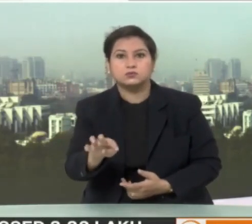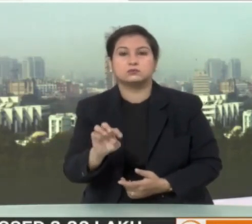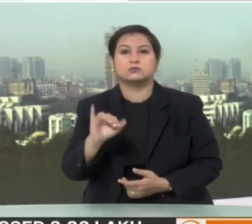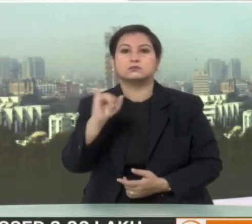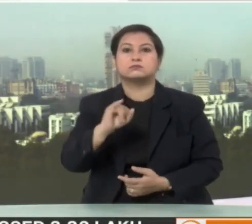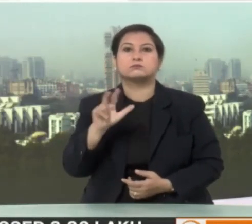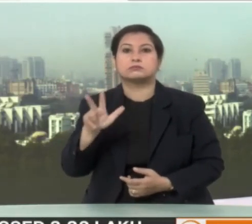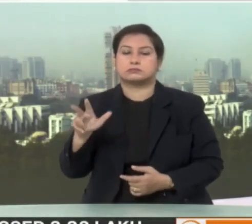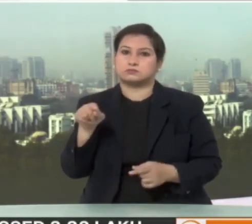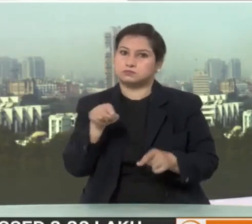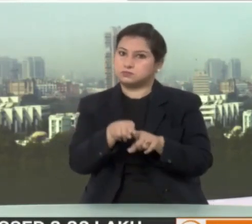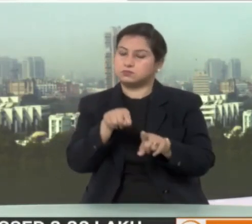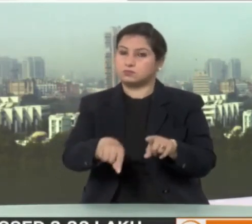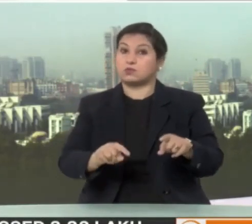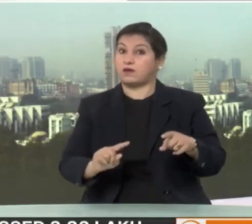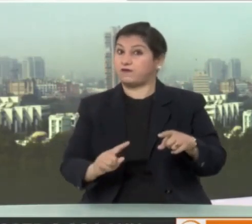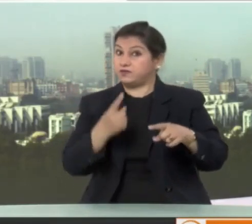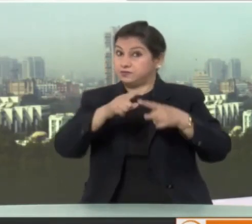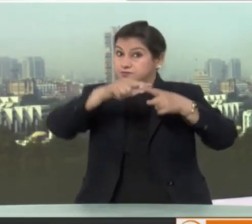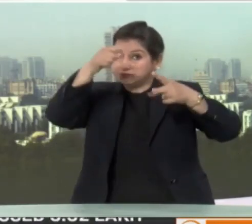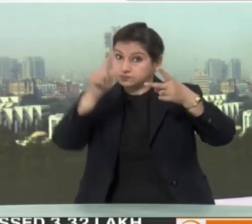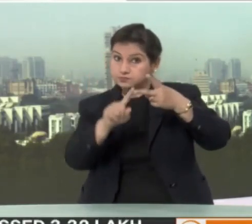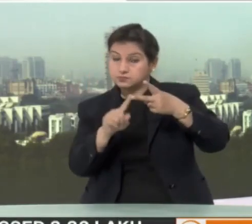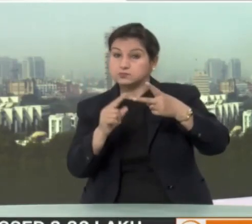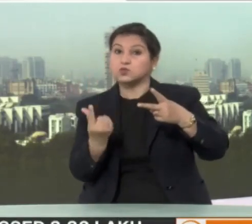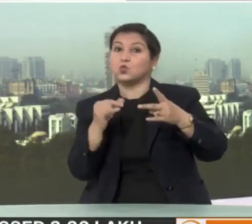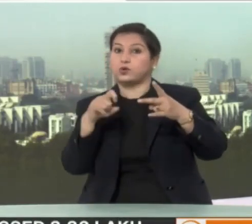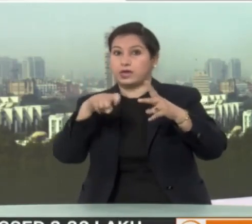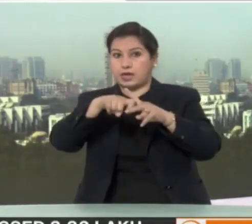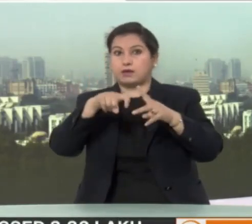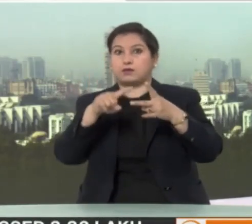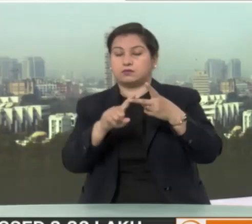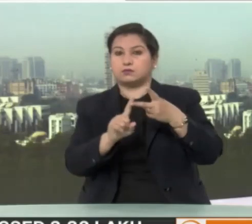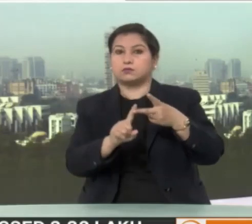94,688, followed by the United Kingdom in the second place with